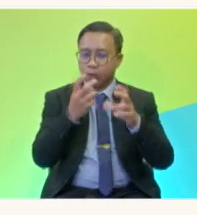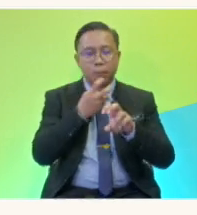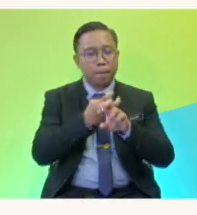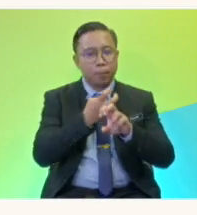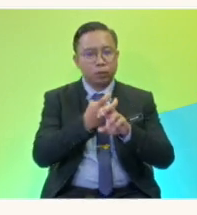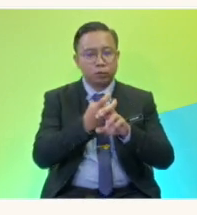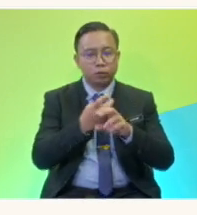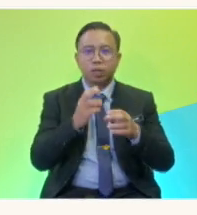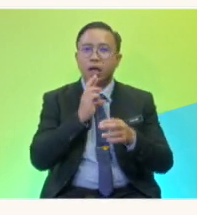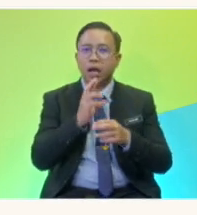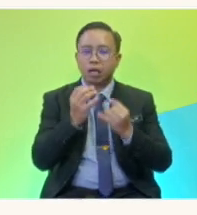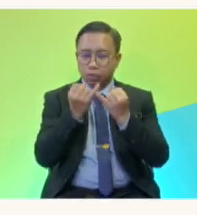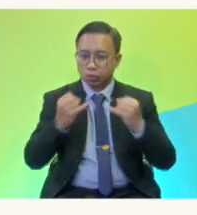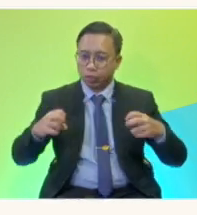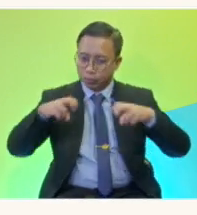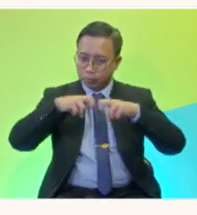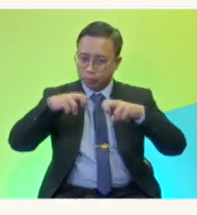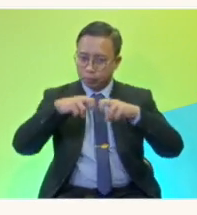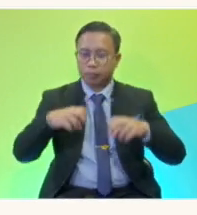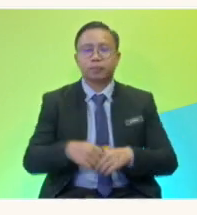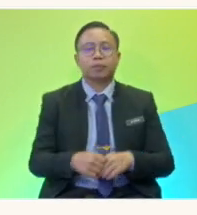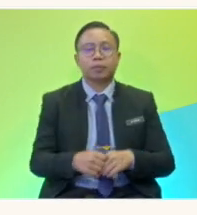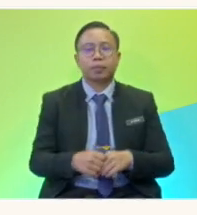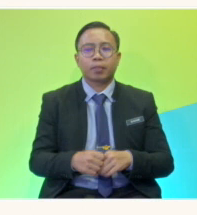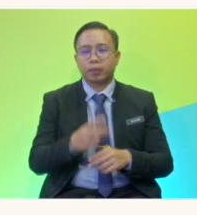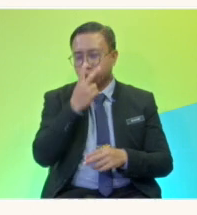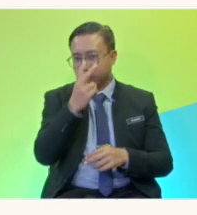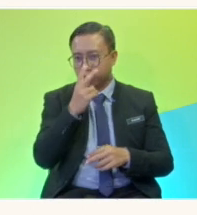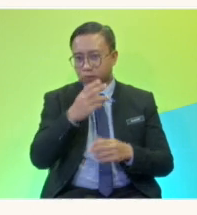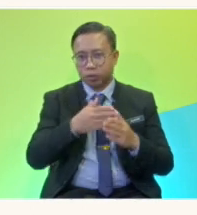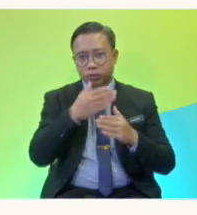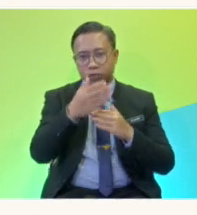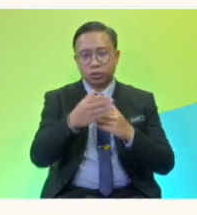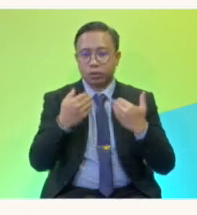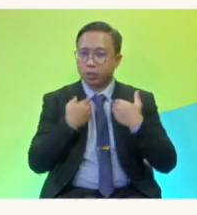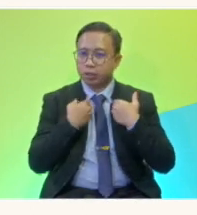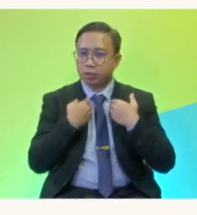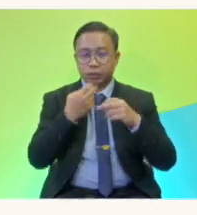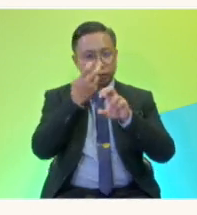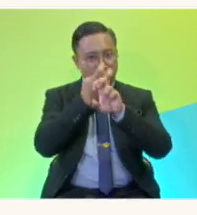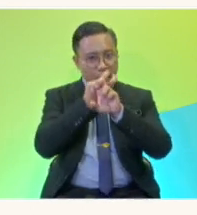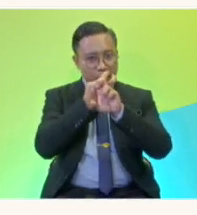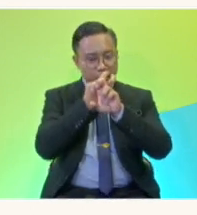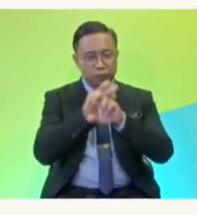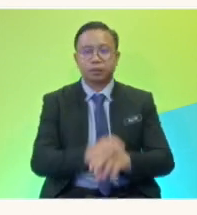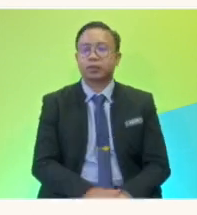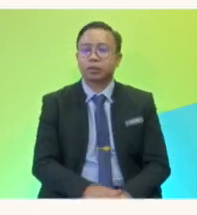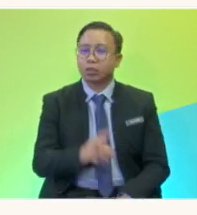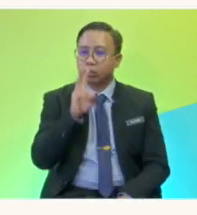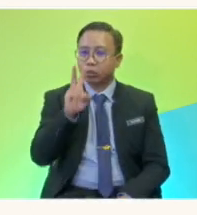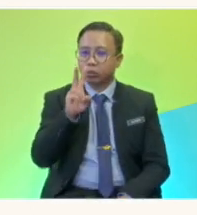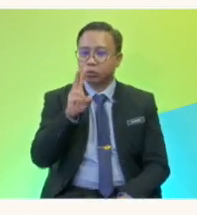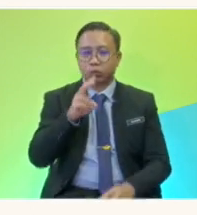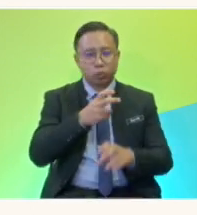are joined together. Okay, for example, you can see next to you, there's a skeleton there. Ta-da. You can see two bones